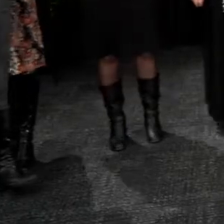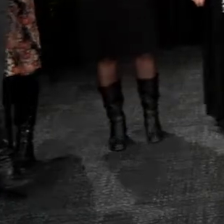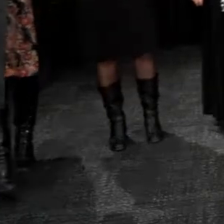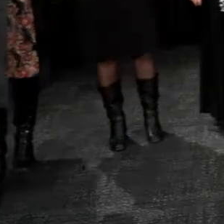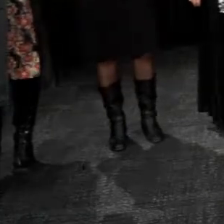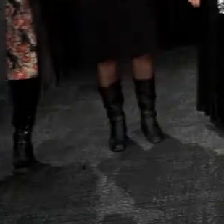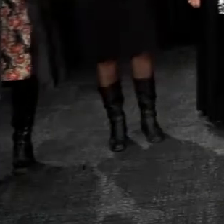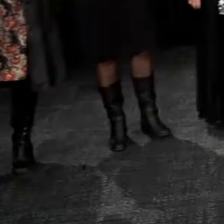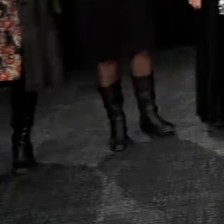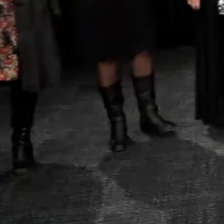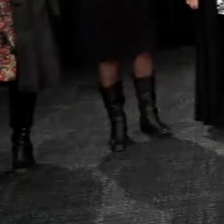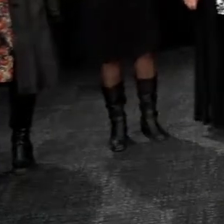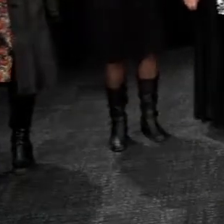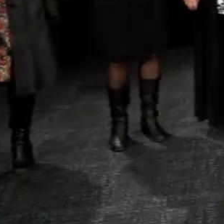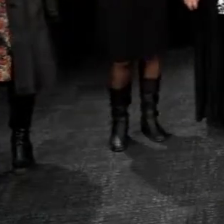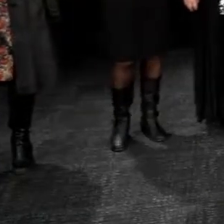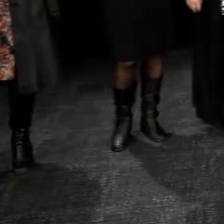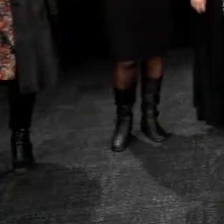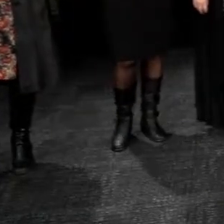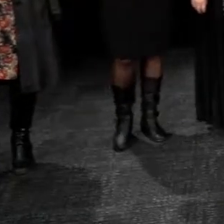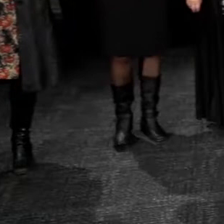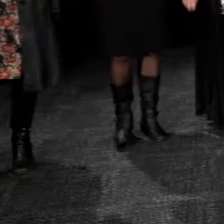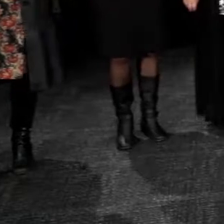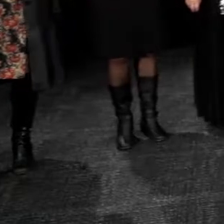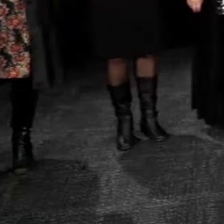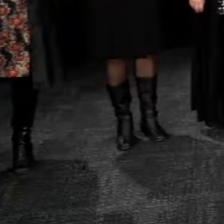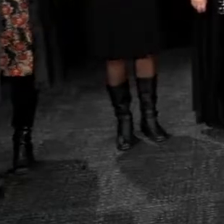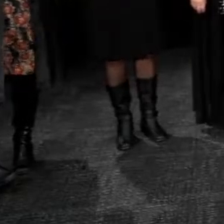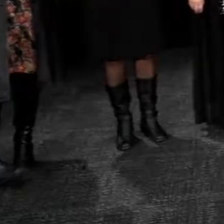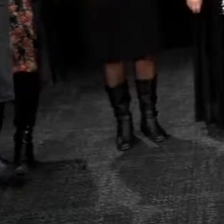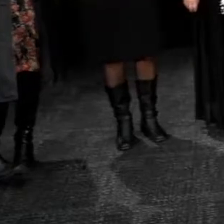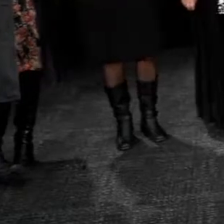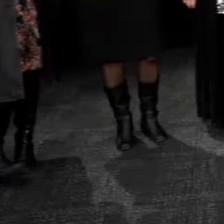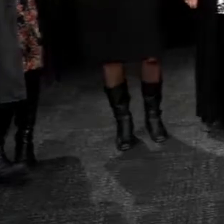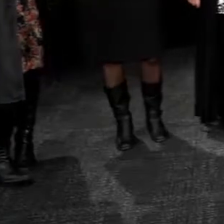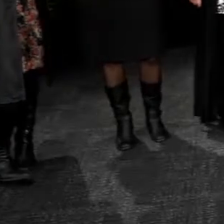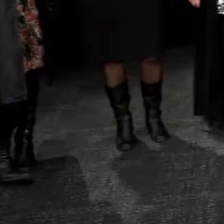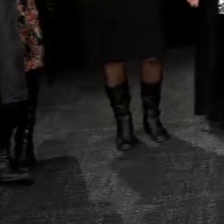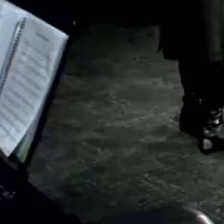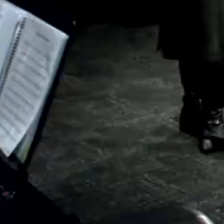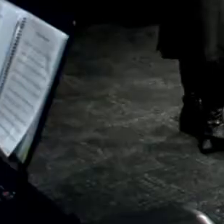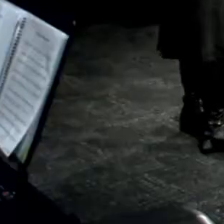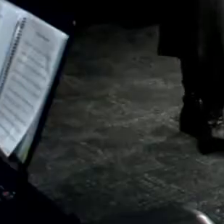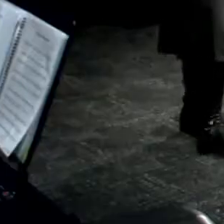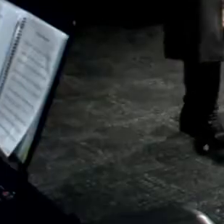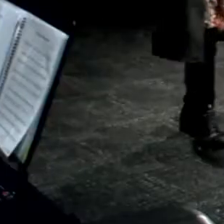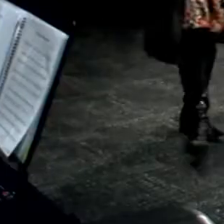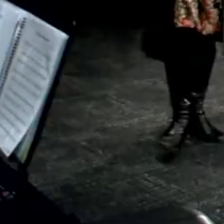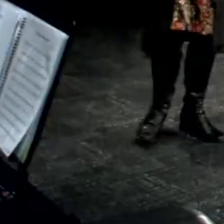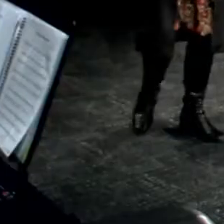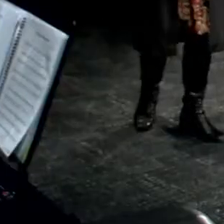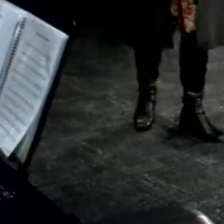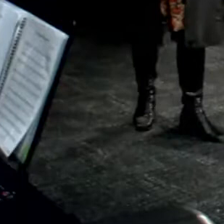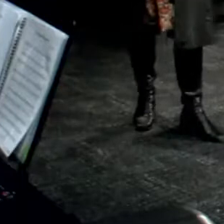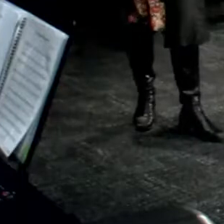The more that I love Him, more love He bestows. Each day.